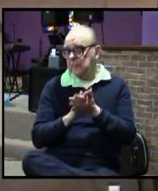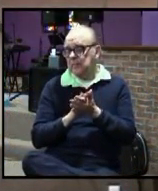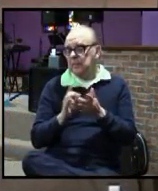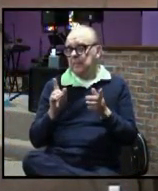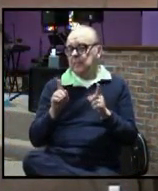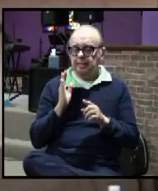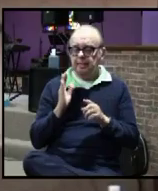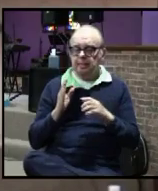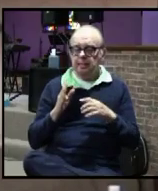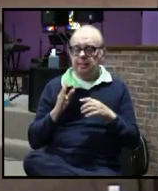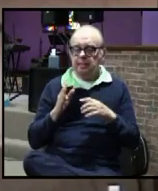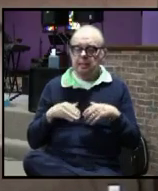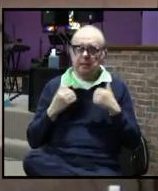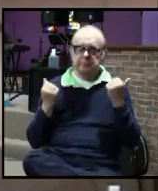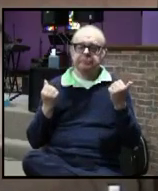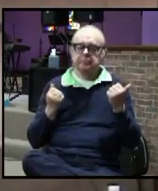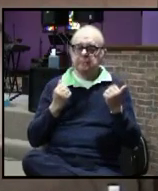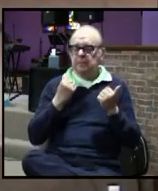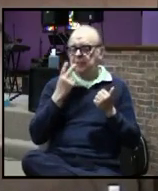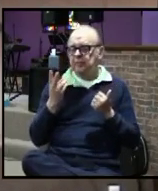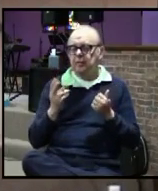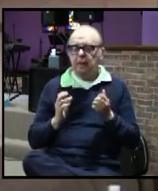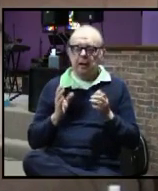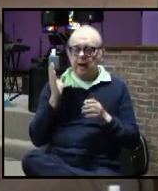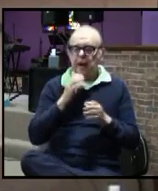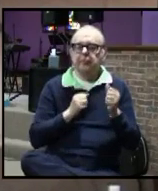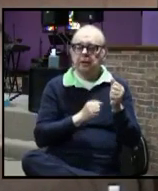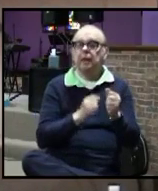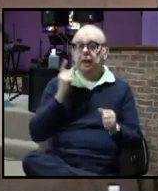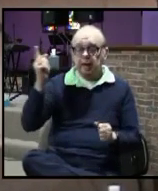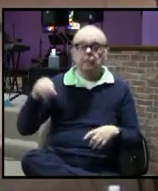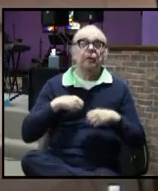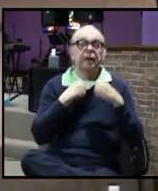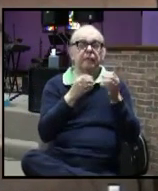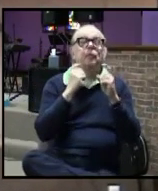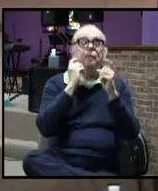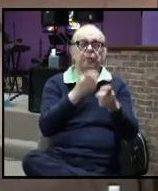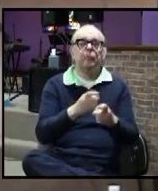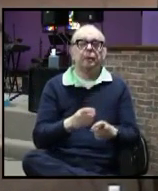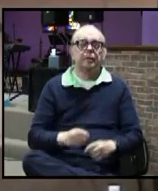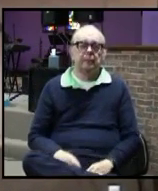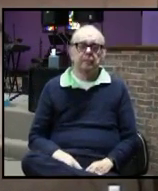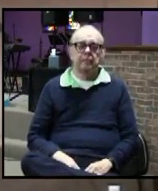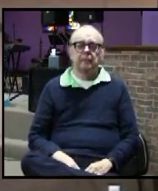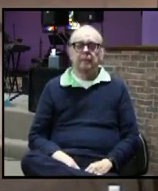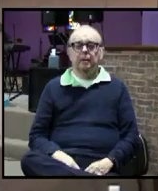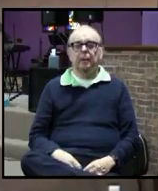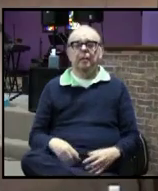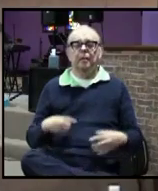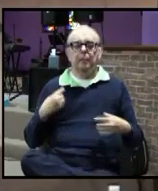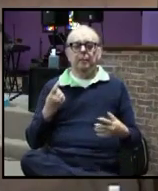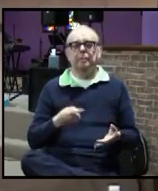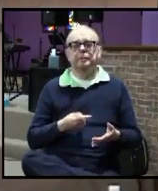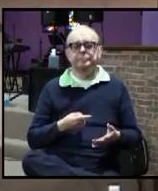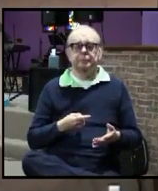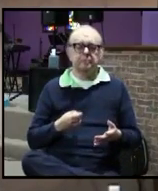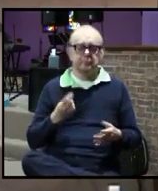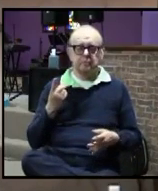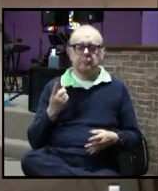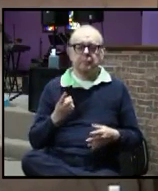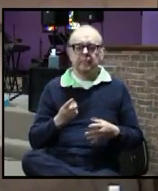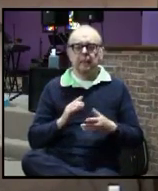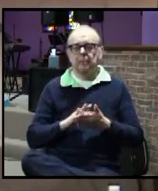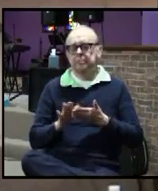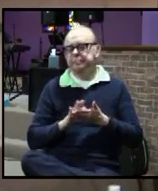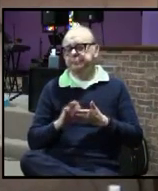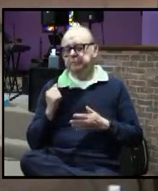Believe that God exists and believe that if you seek after him, God will reward you. So we believe that we can grasp